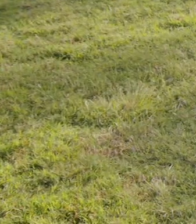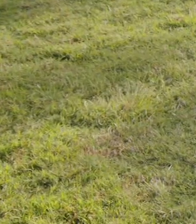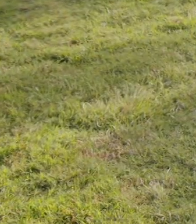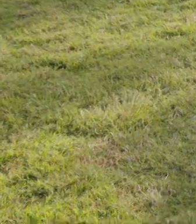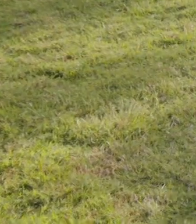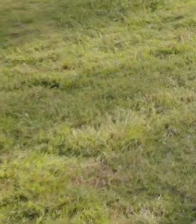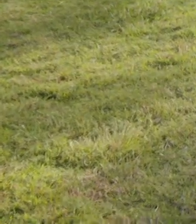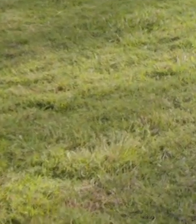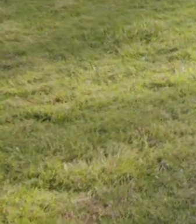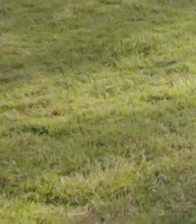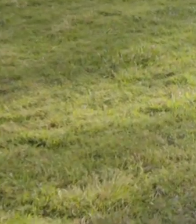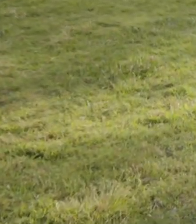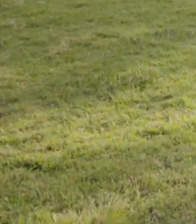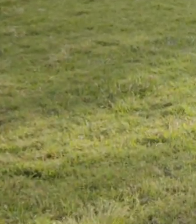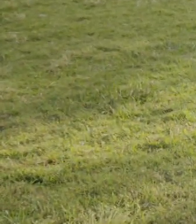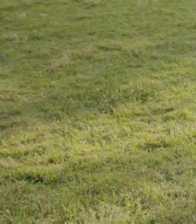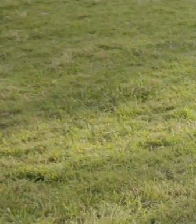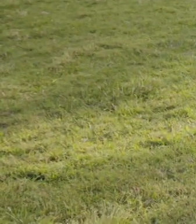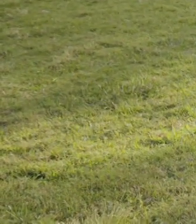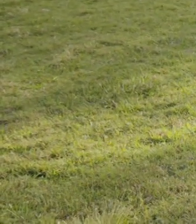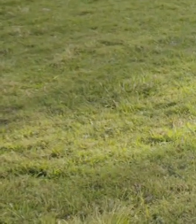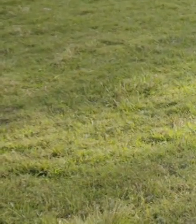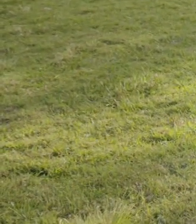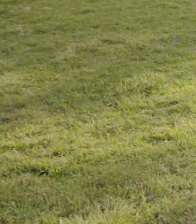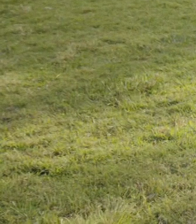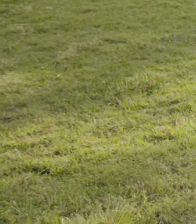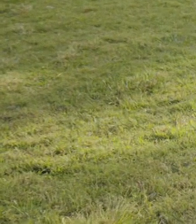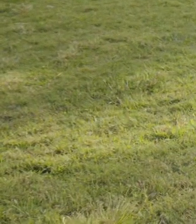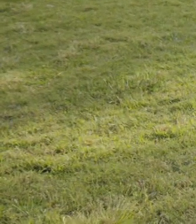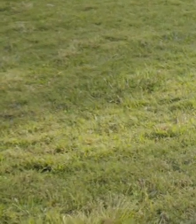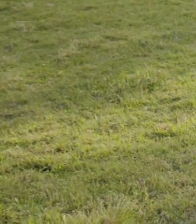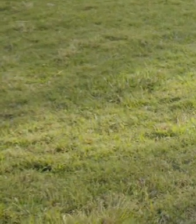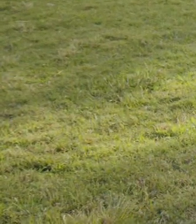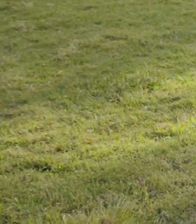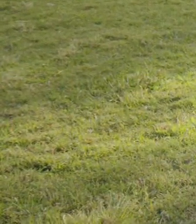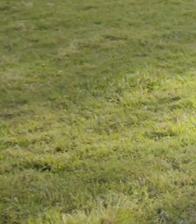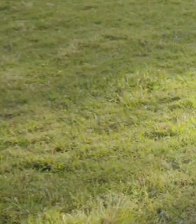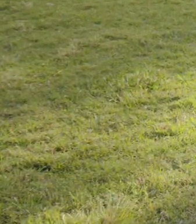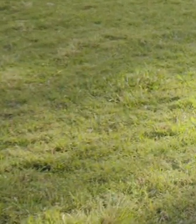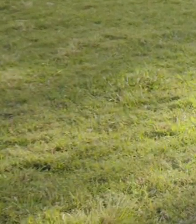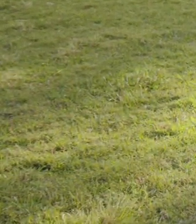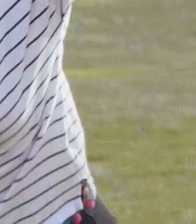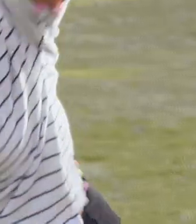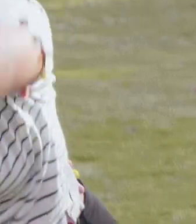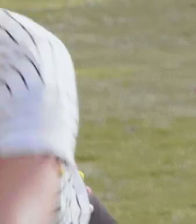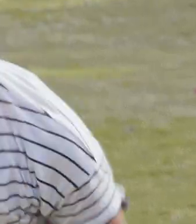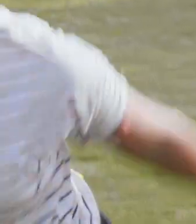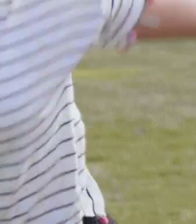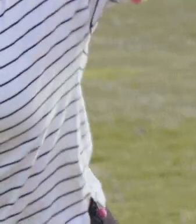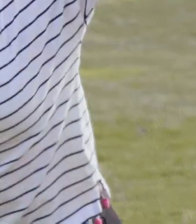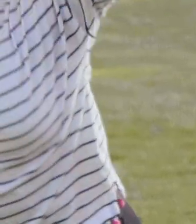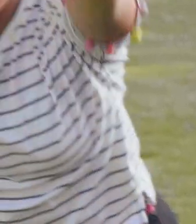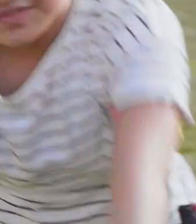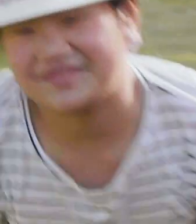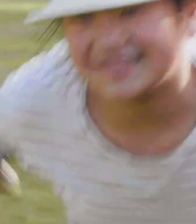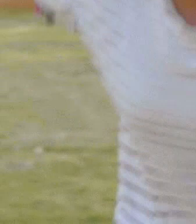up. Let's try the hardest stroke of all, probably the butterfly. So we're going to bend at our hips, do some big arms over the front.